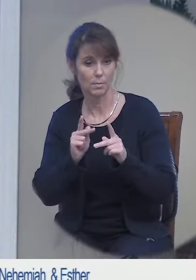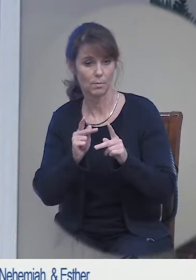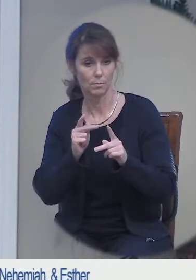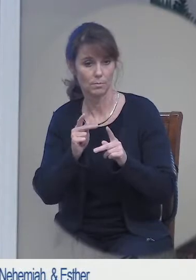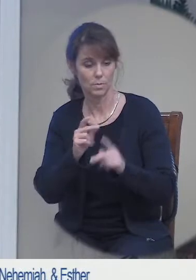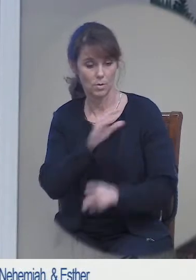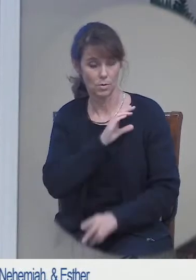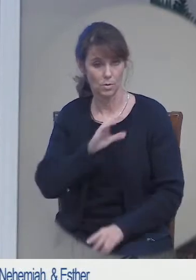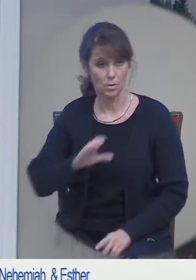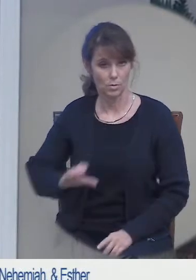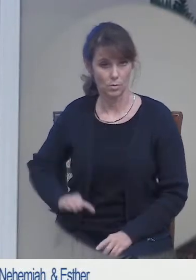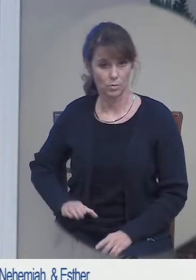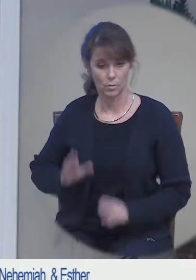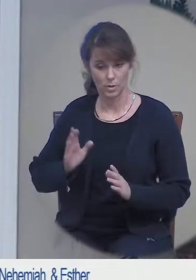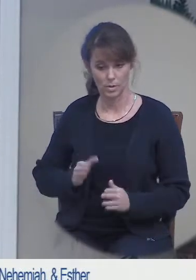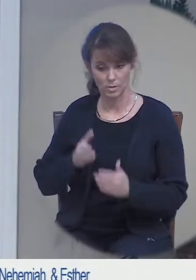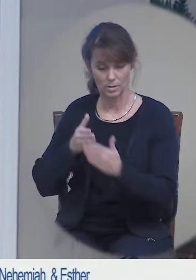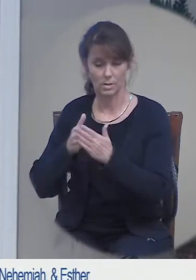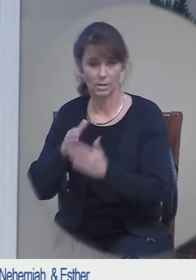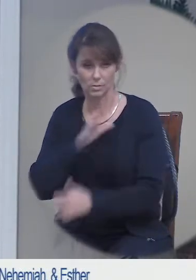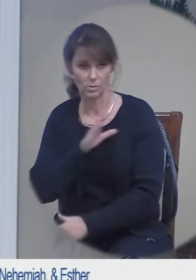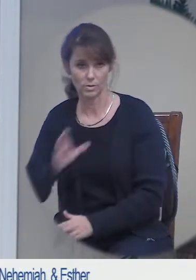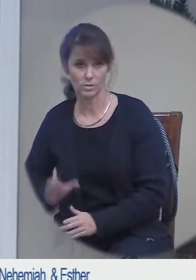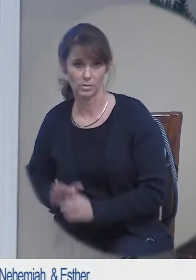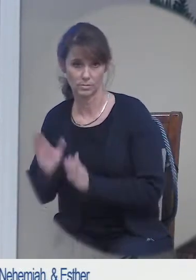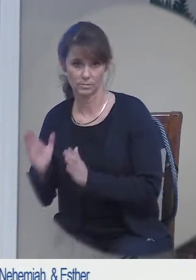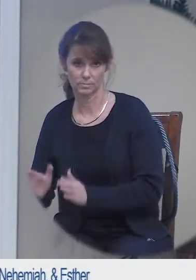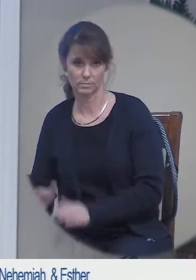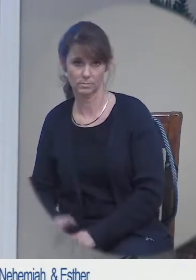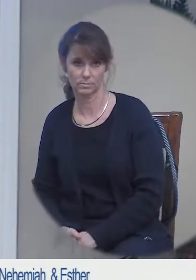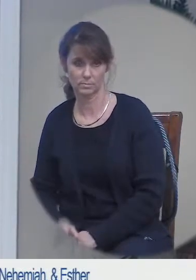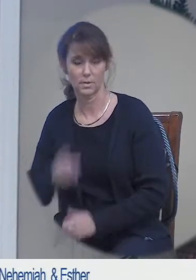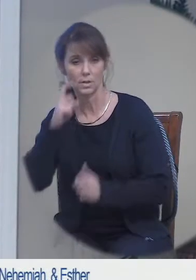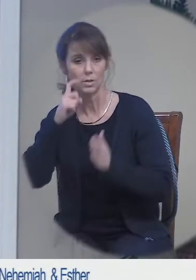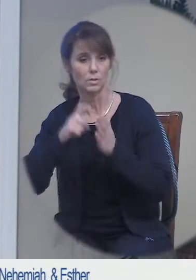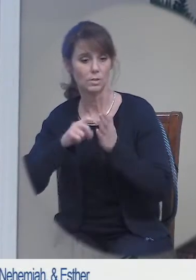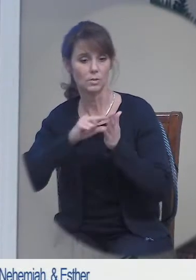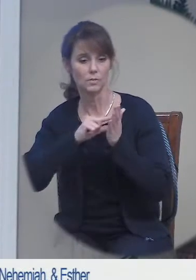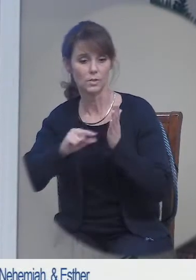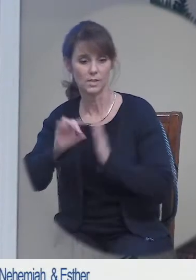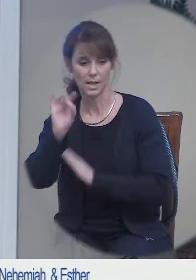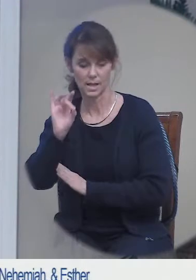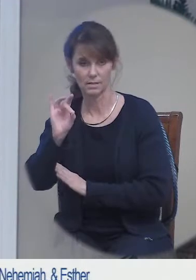And then I want us to notice verse 8 of Nehemiah 5.